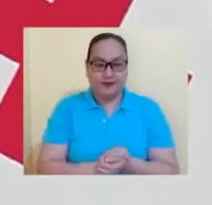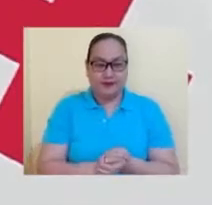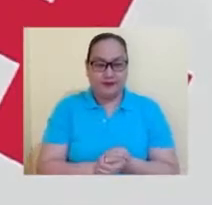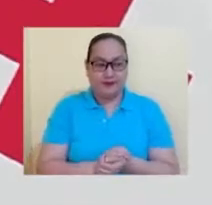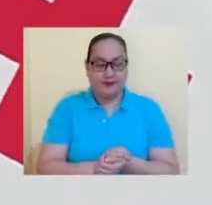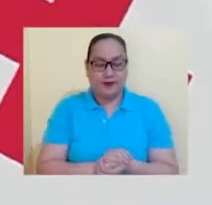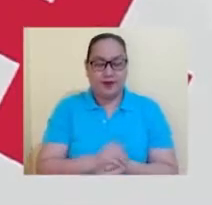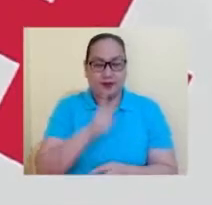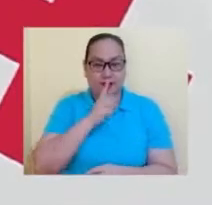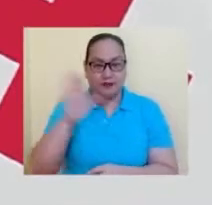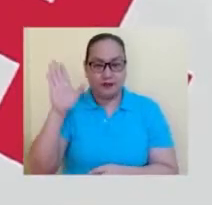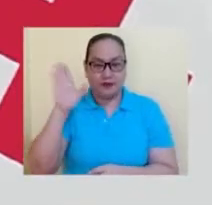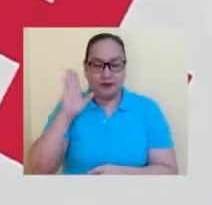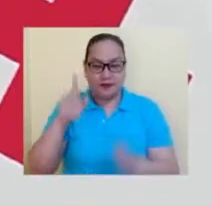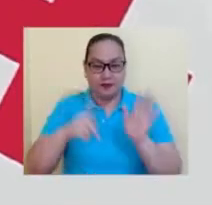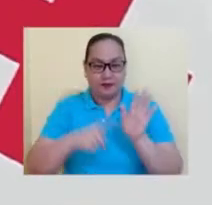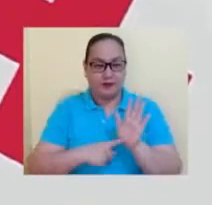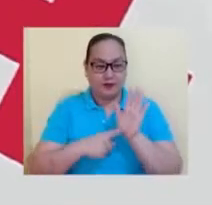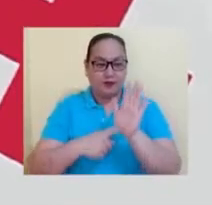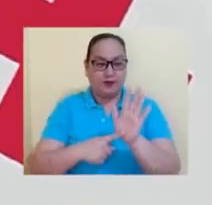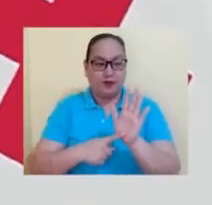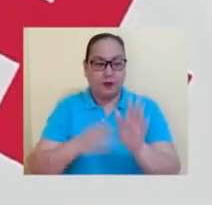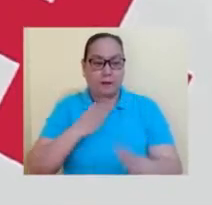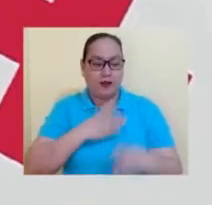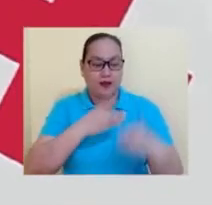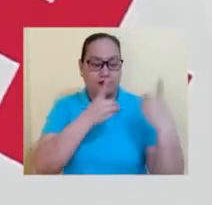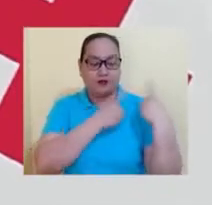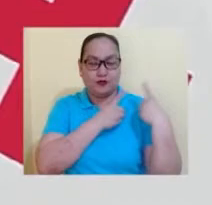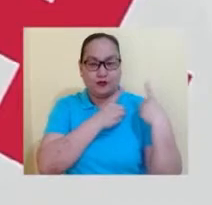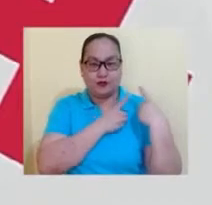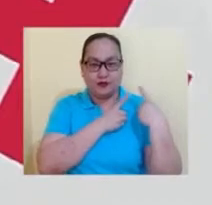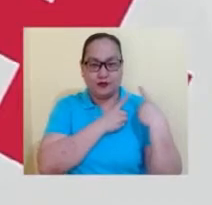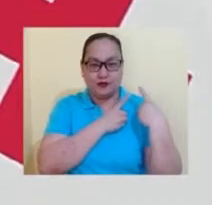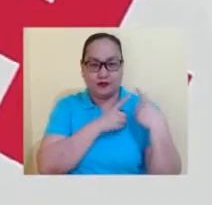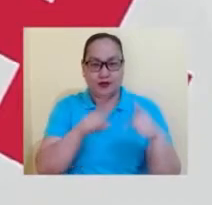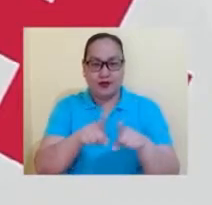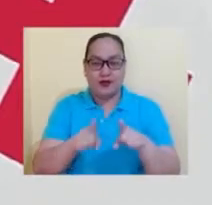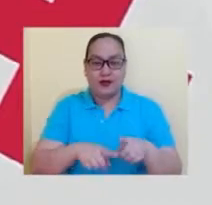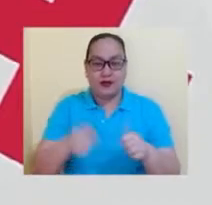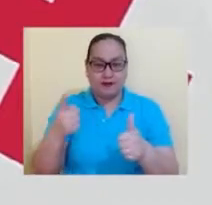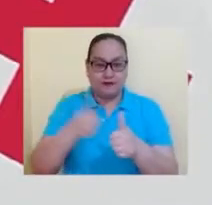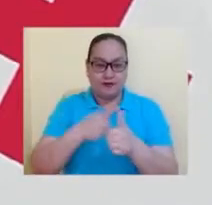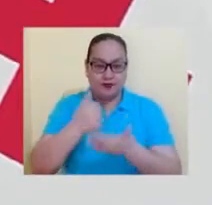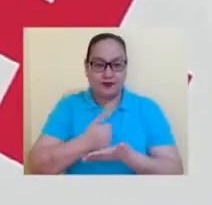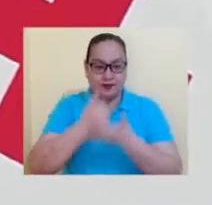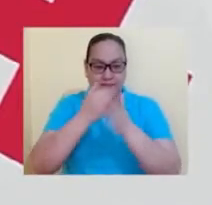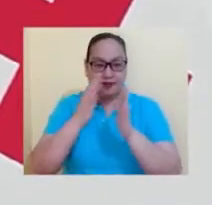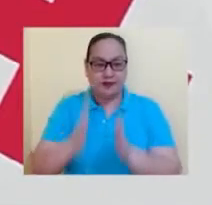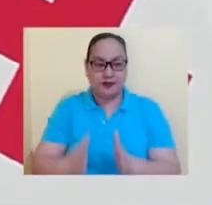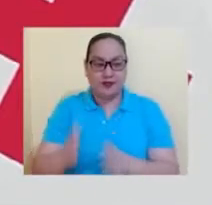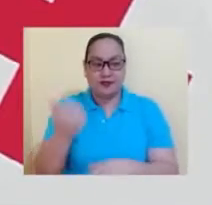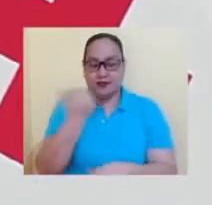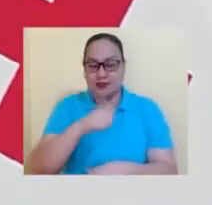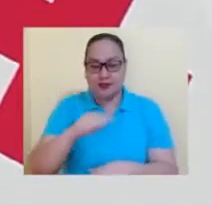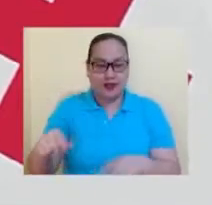Do promise to perform my duty as first aider in any place at any